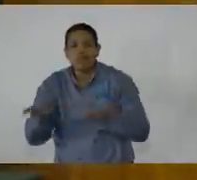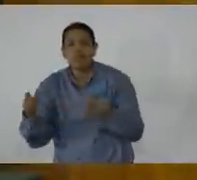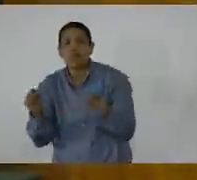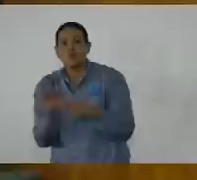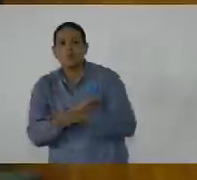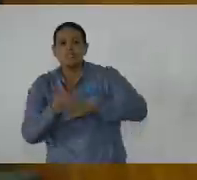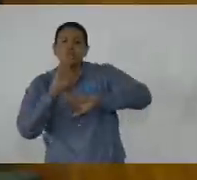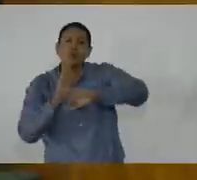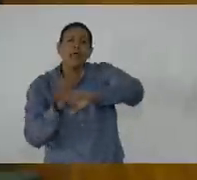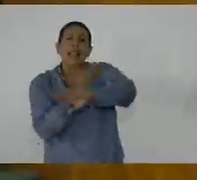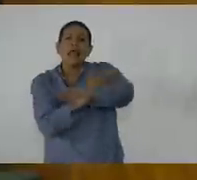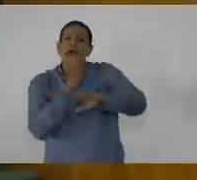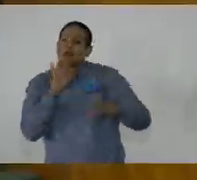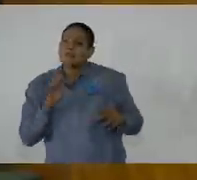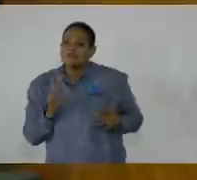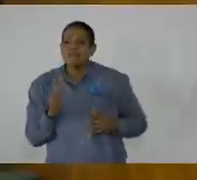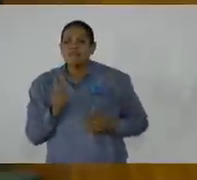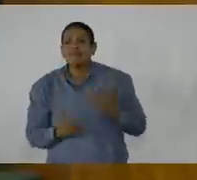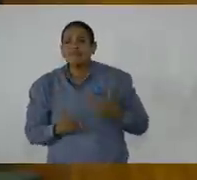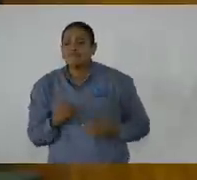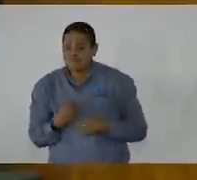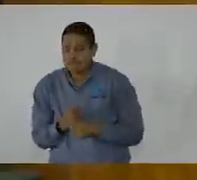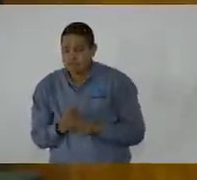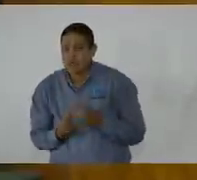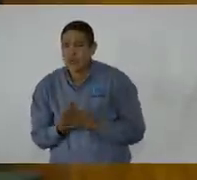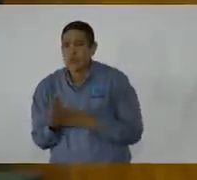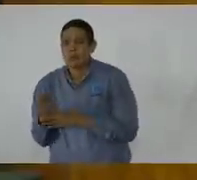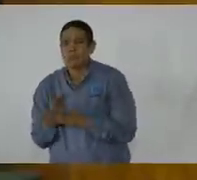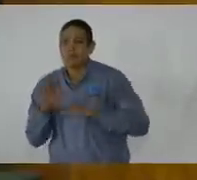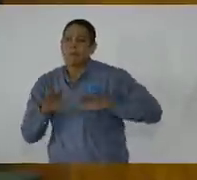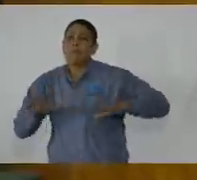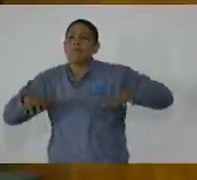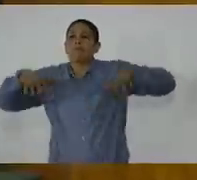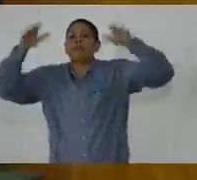the efficiency and productivity in Jamaica.